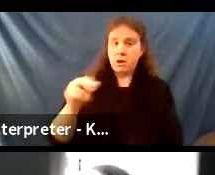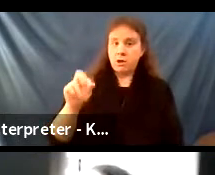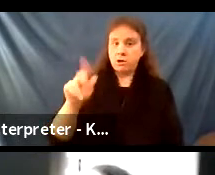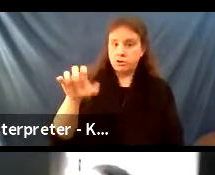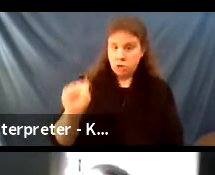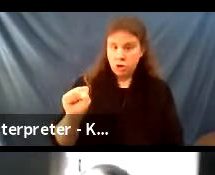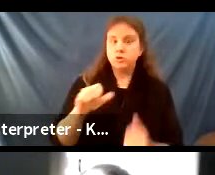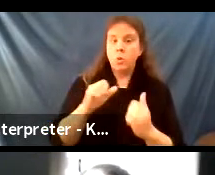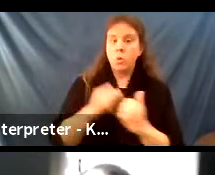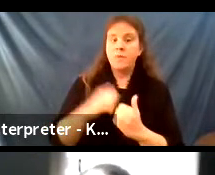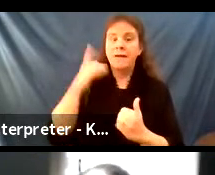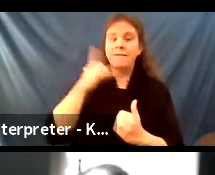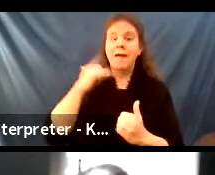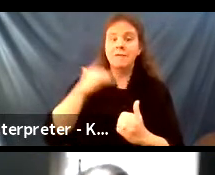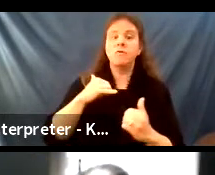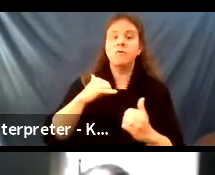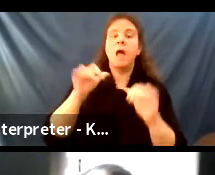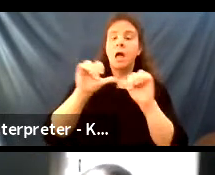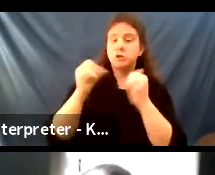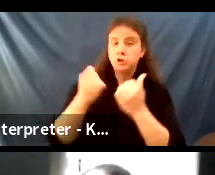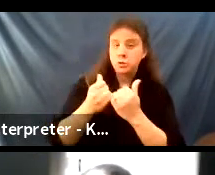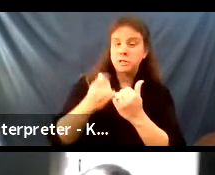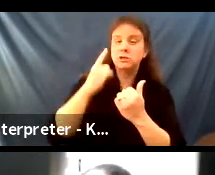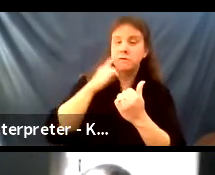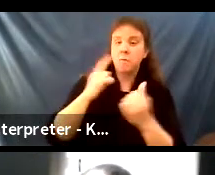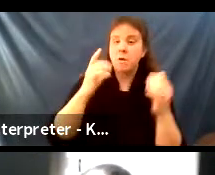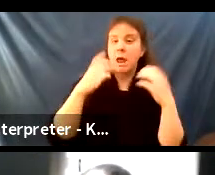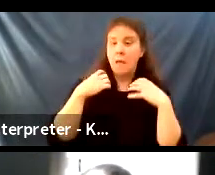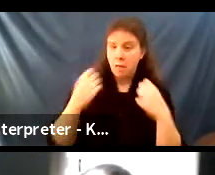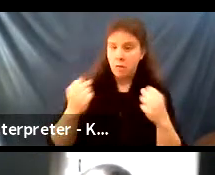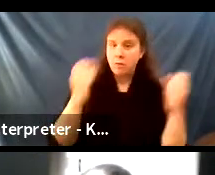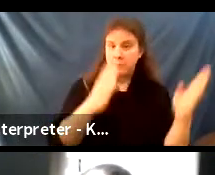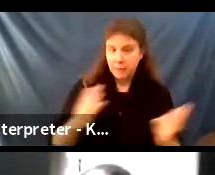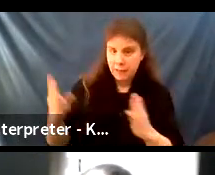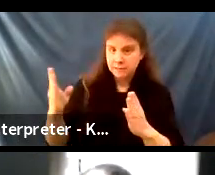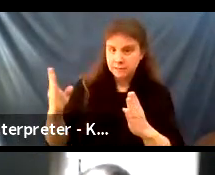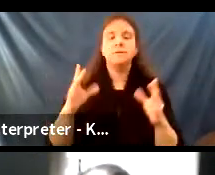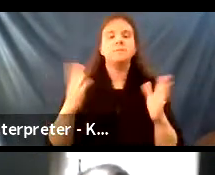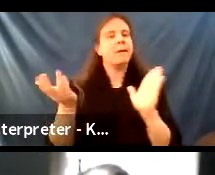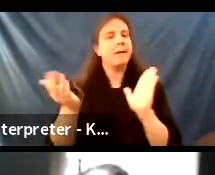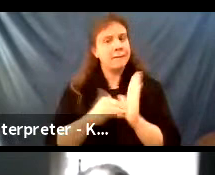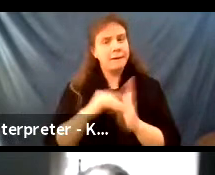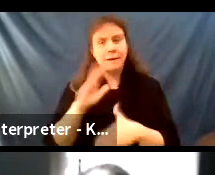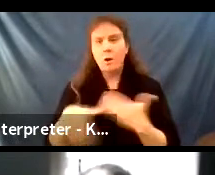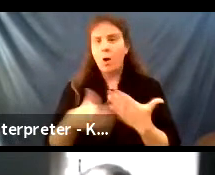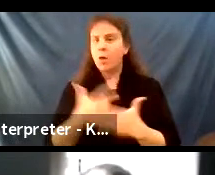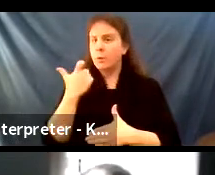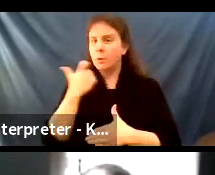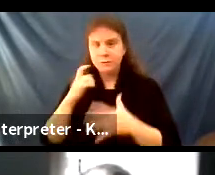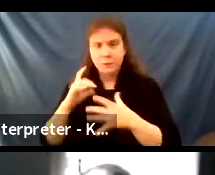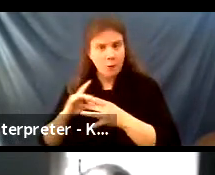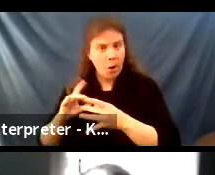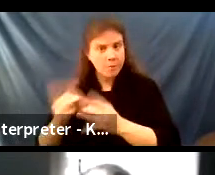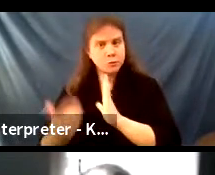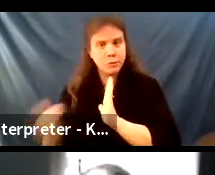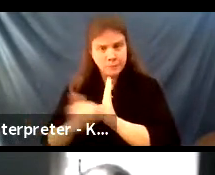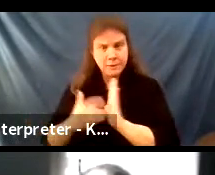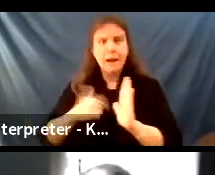California Association of Health Plans. Again, all the comments I just previously said repeated. I'm trying to keep it